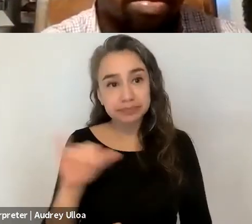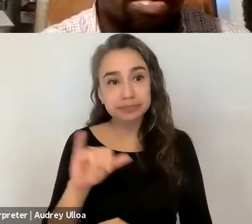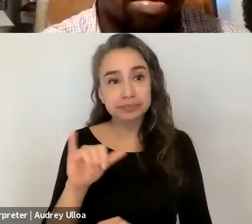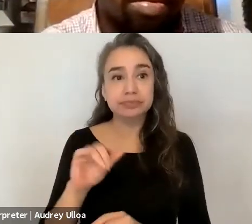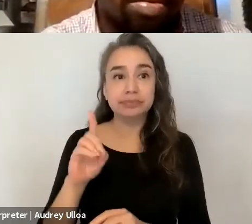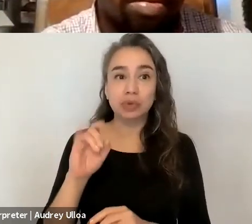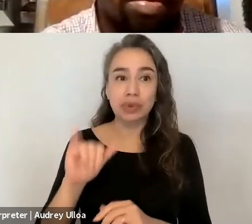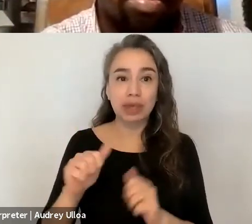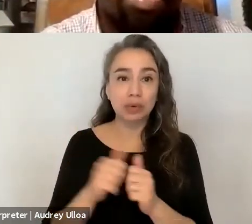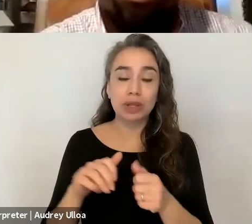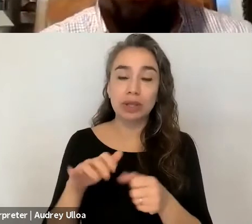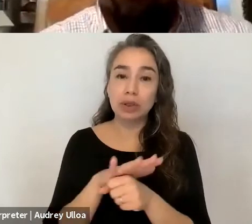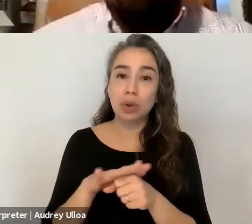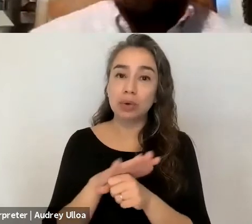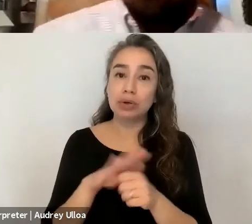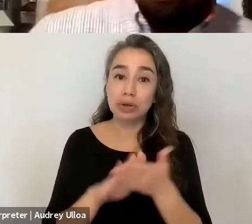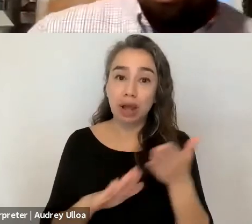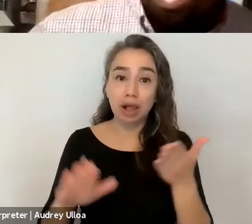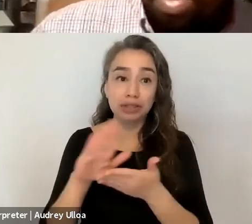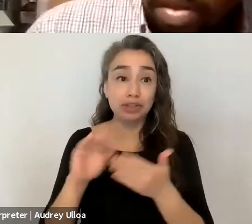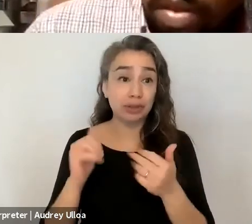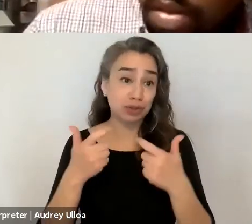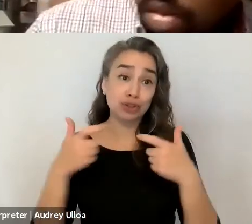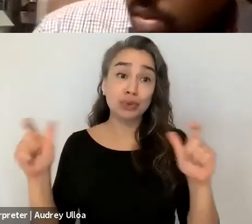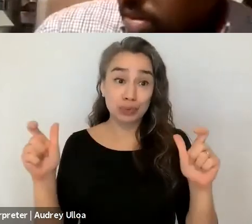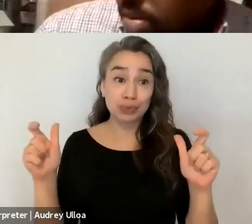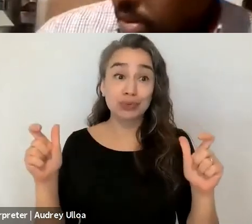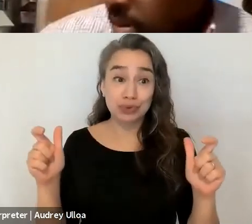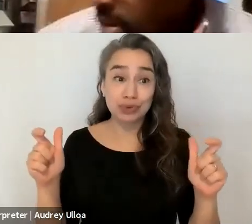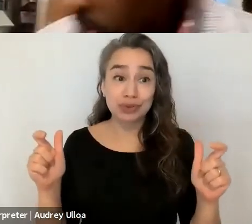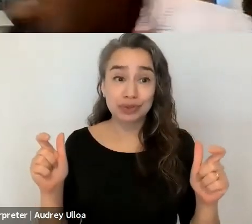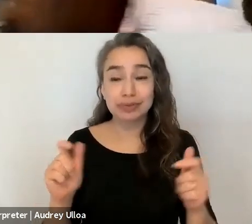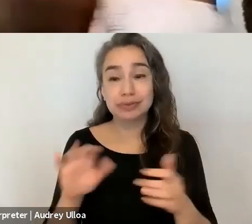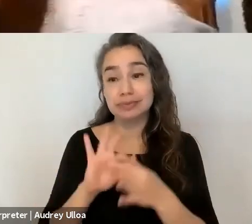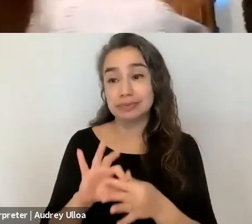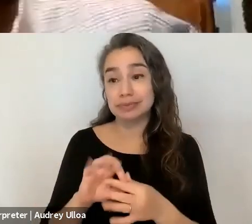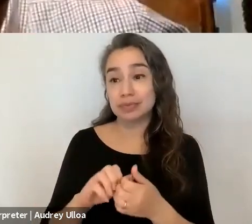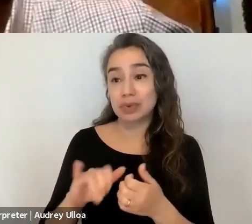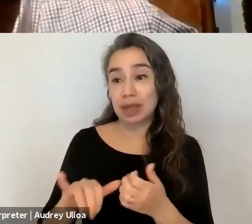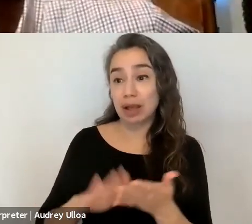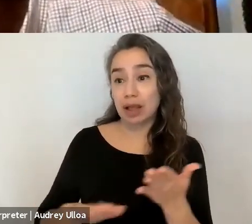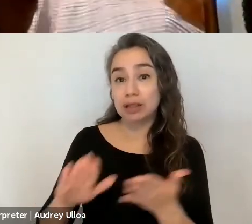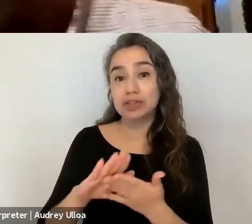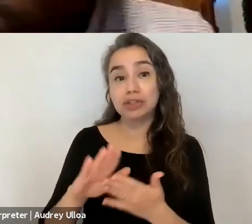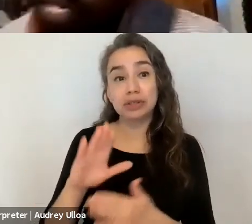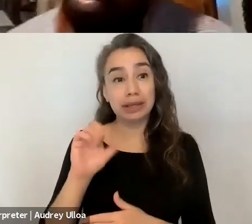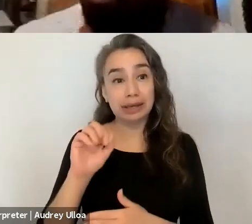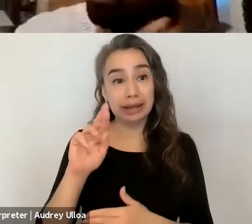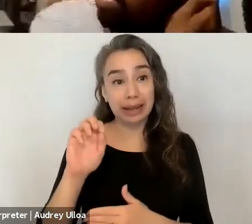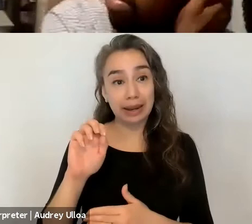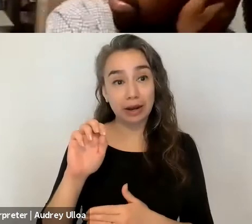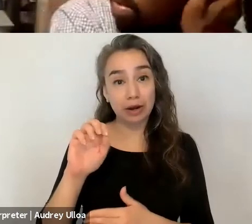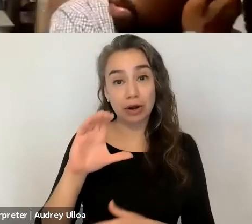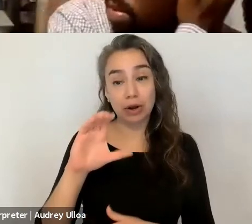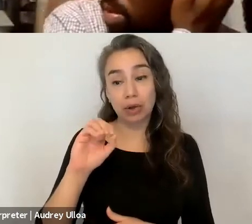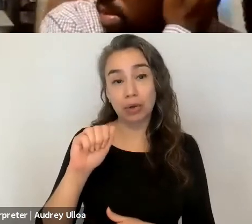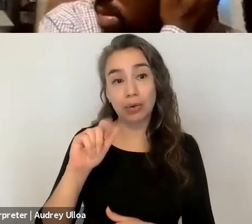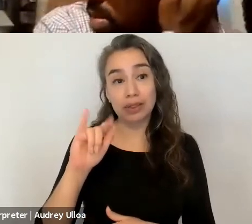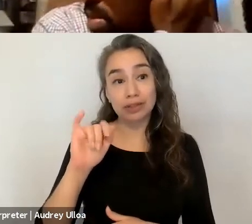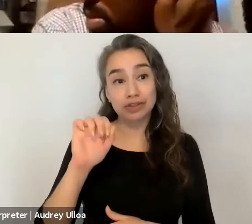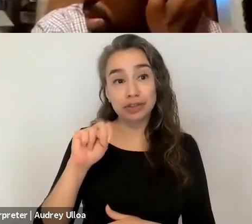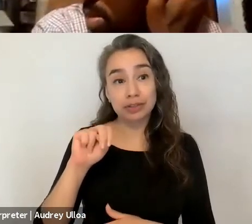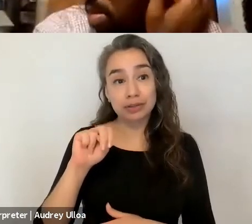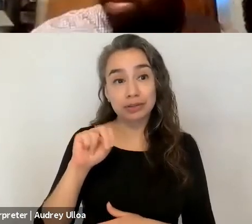local college, which is a huge breakthrough with Brevard College, and then also with Care Coalition that usually just deals